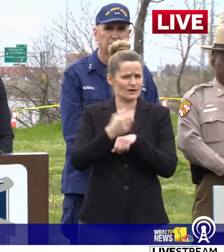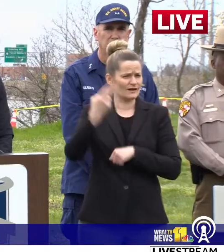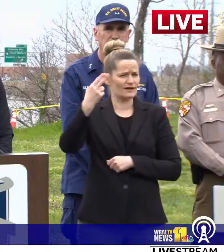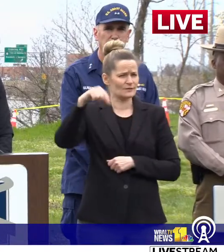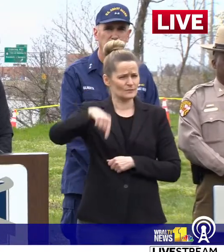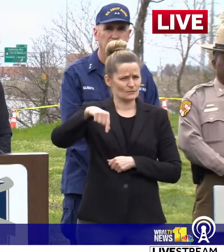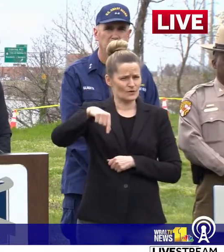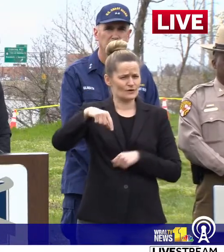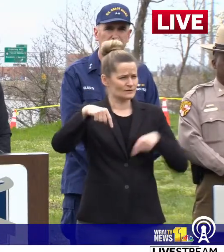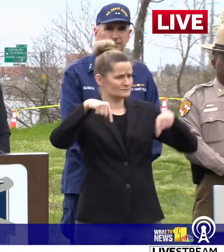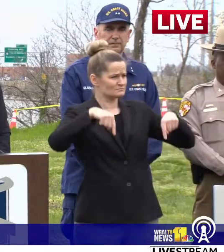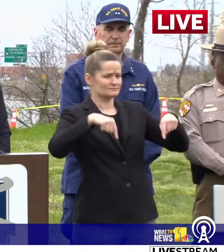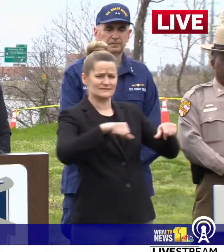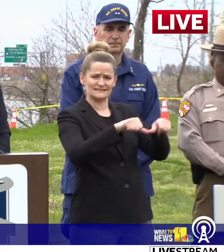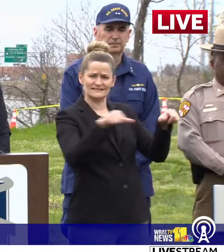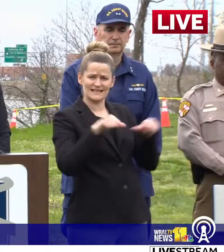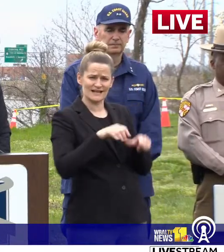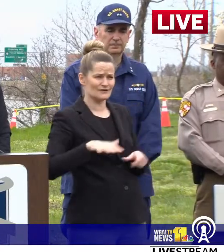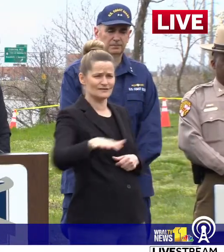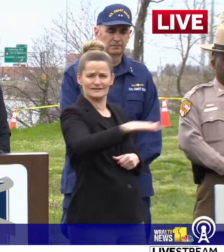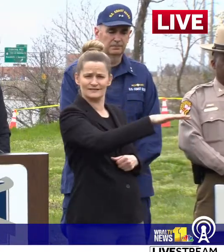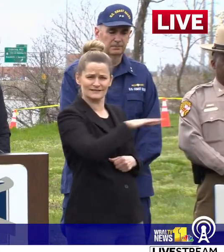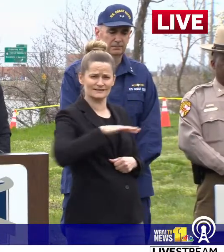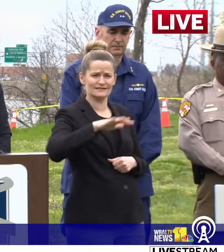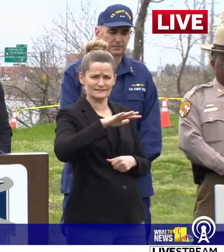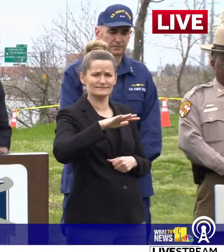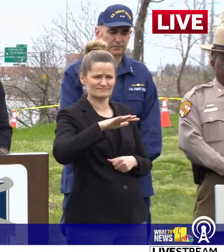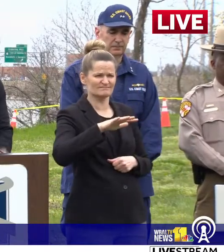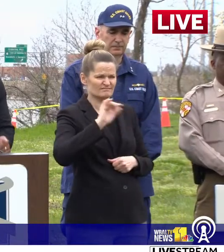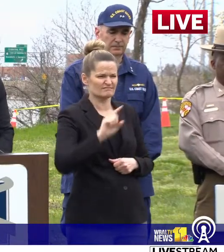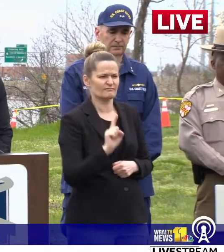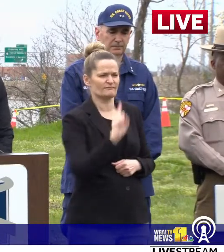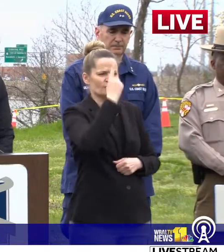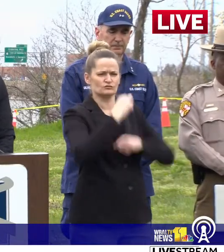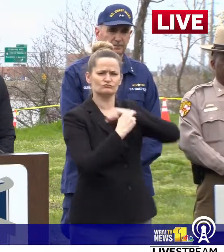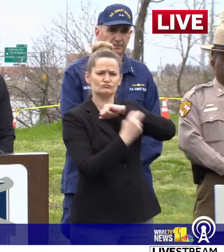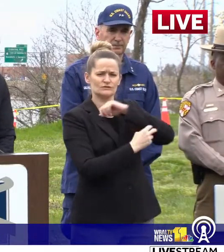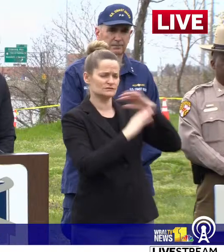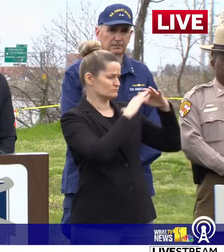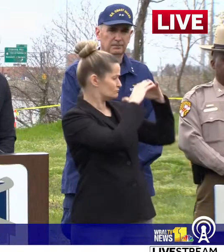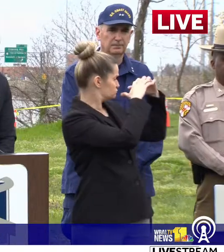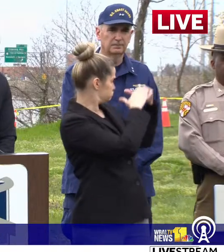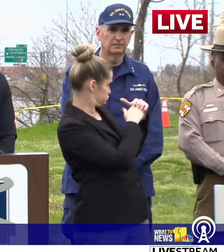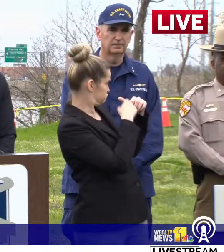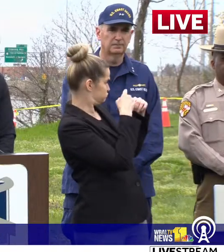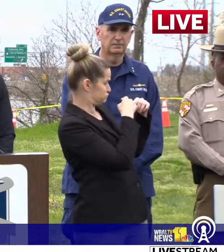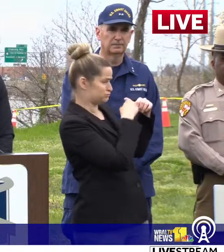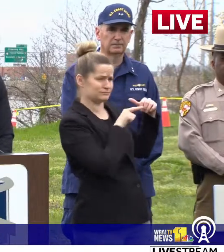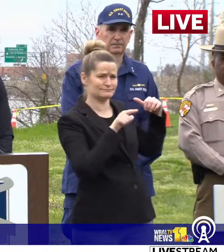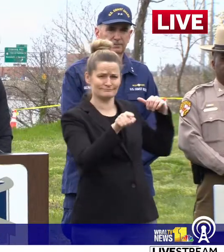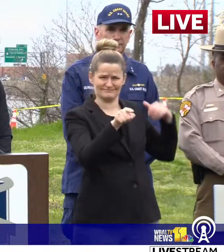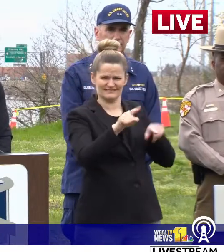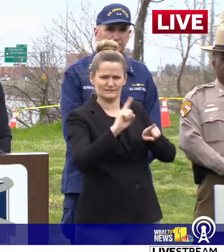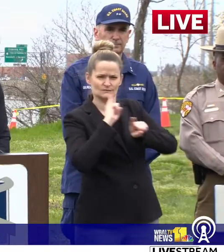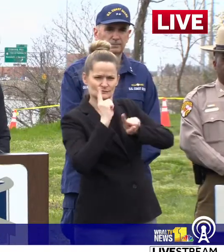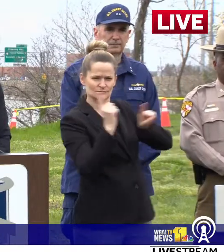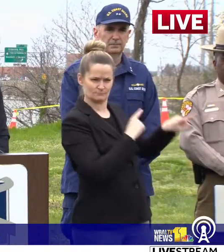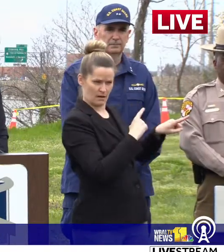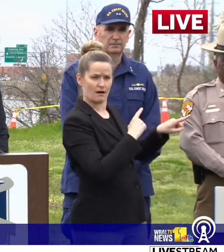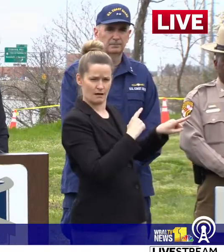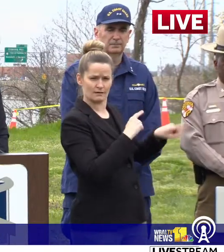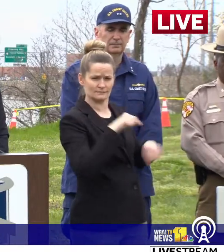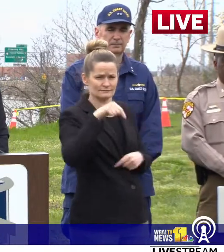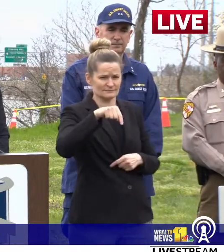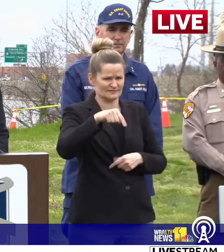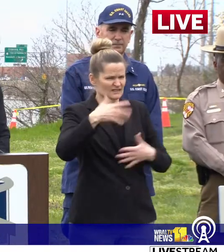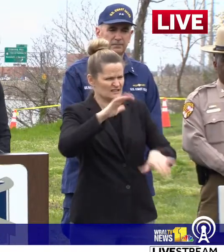and emergency personnel gathered the day of the collapse. We set up mission control immediately and got to work